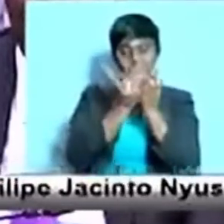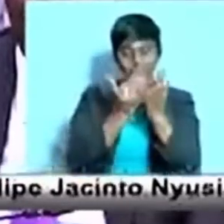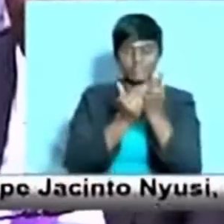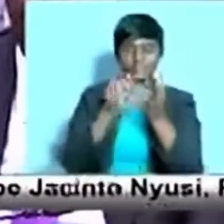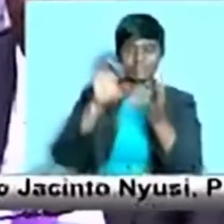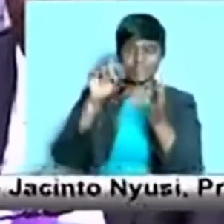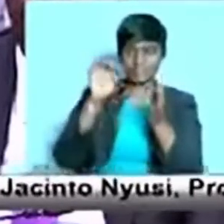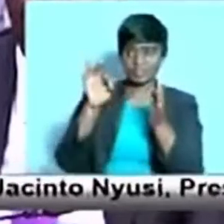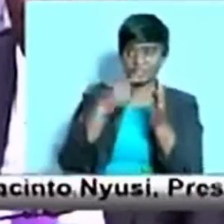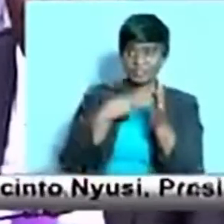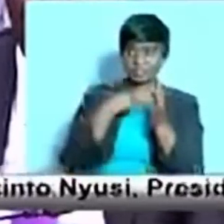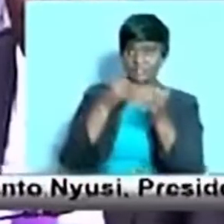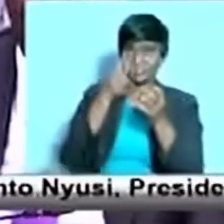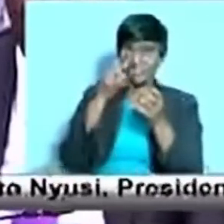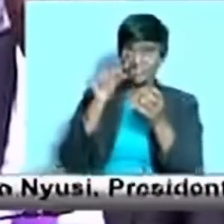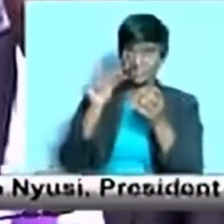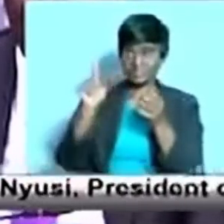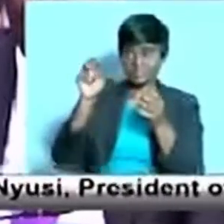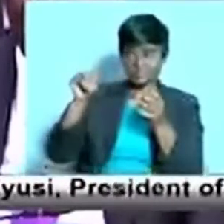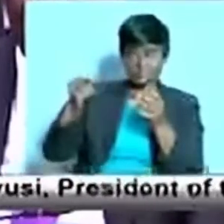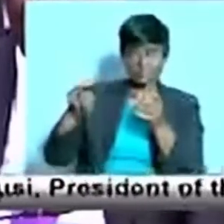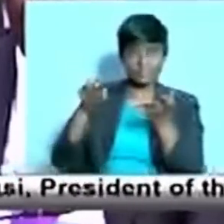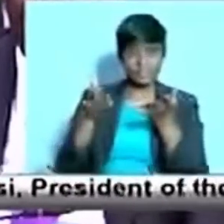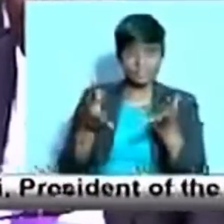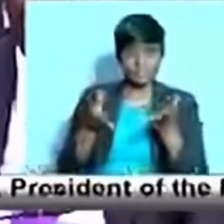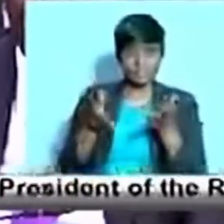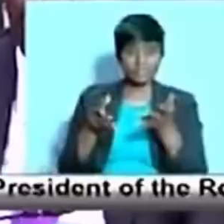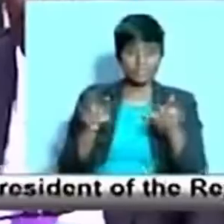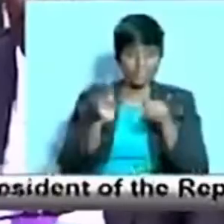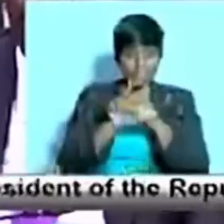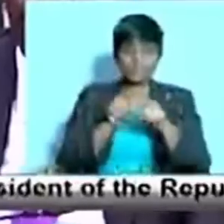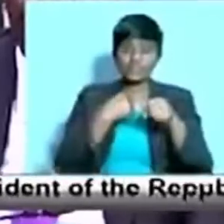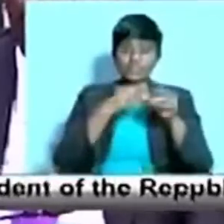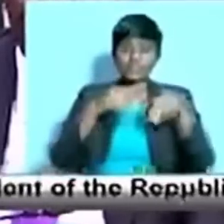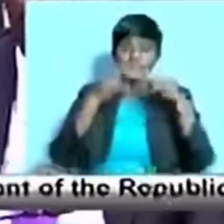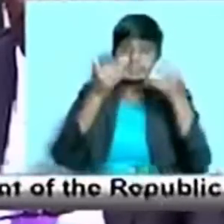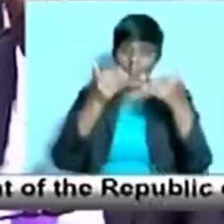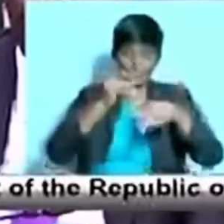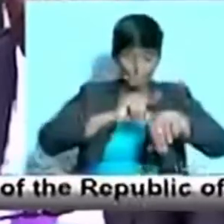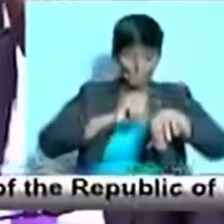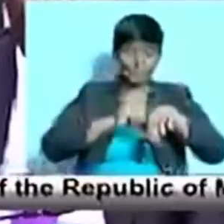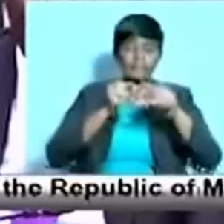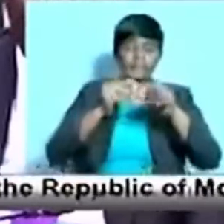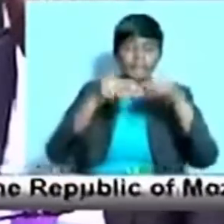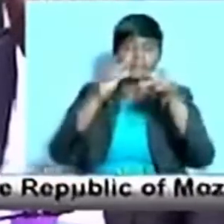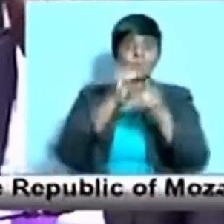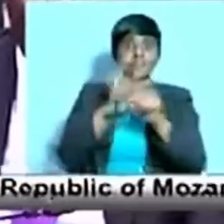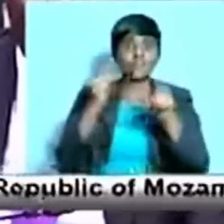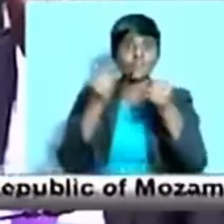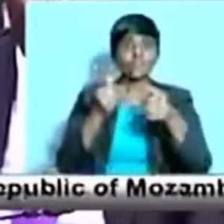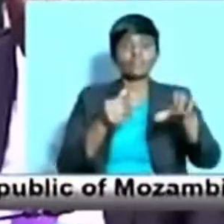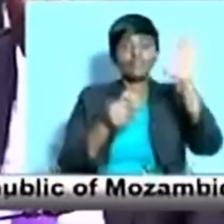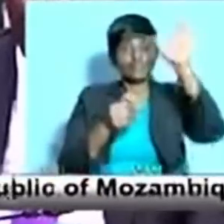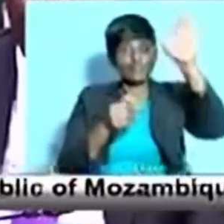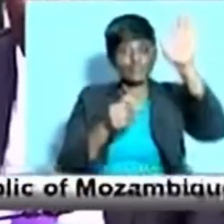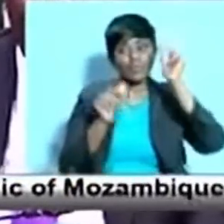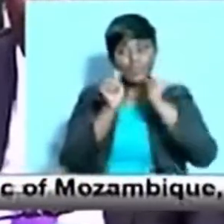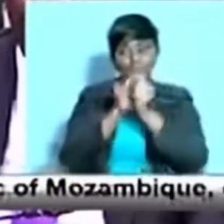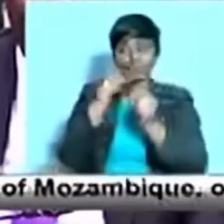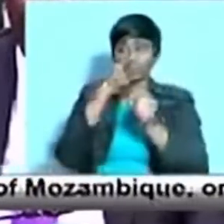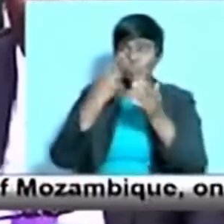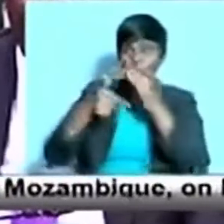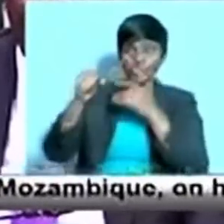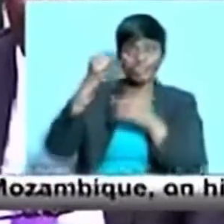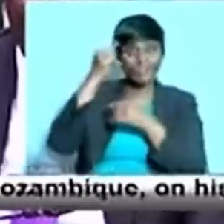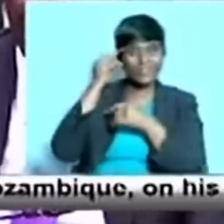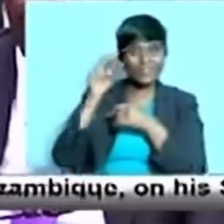I want to see one MP here, and I'm giving this the moment, to just lift their hand, those who think that CDF